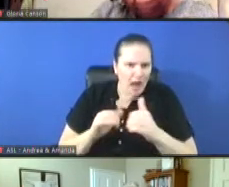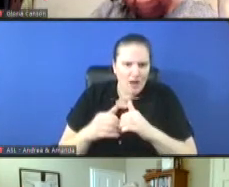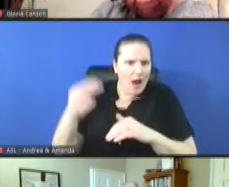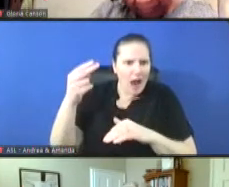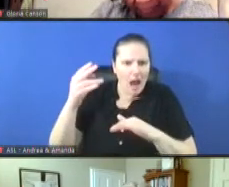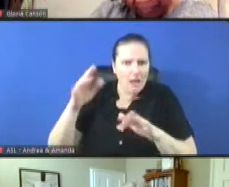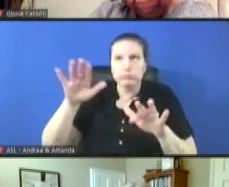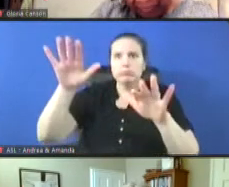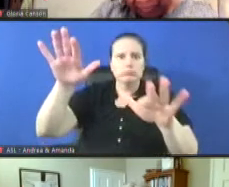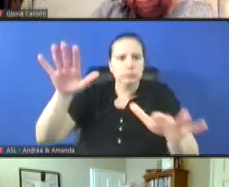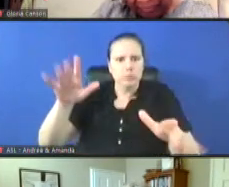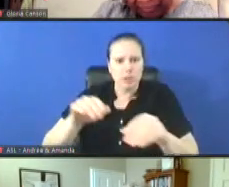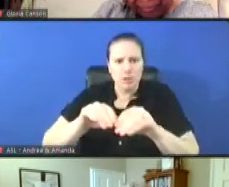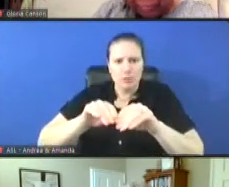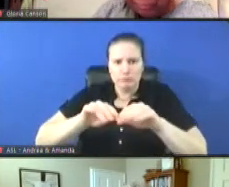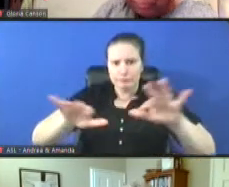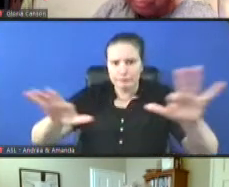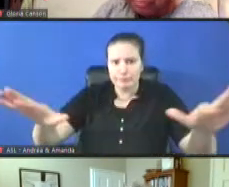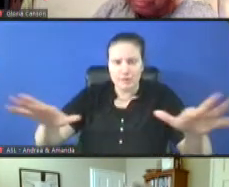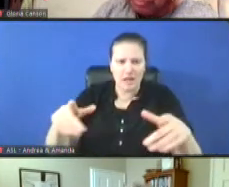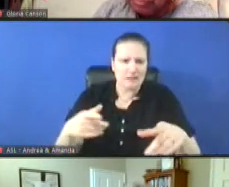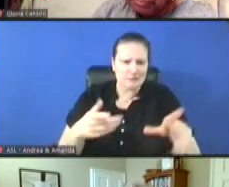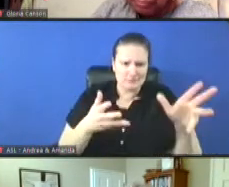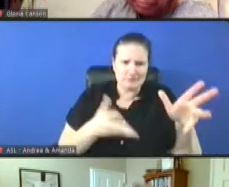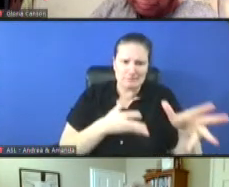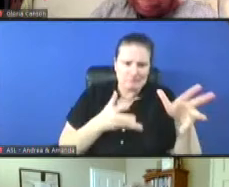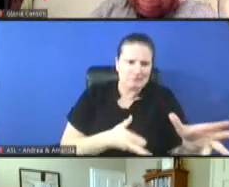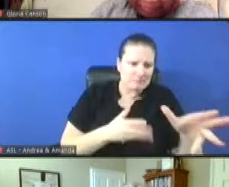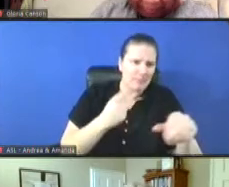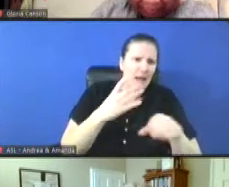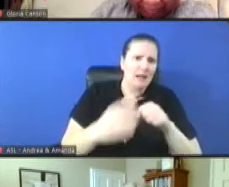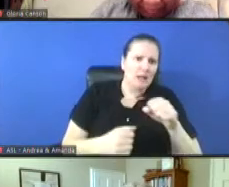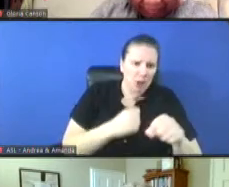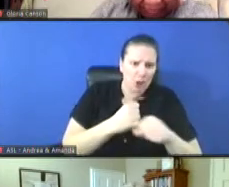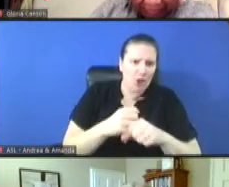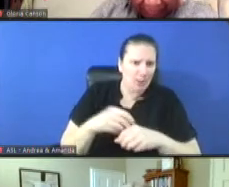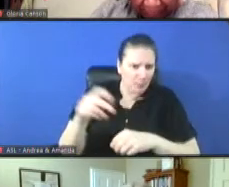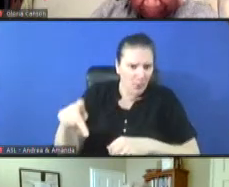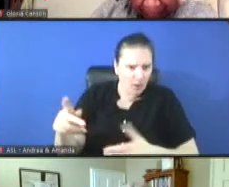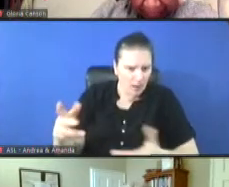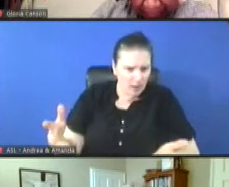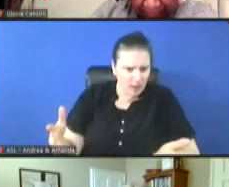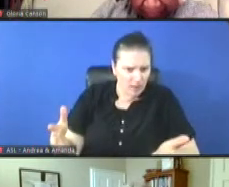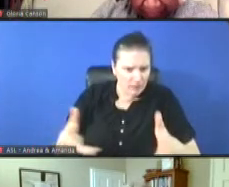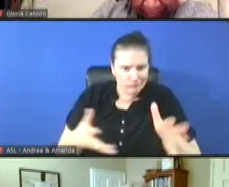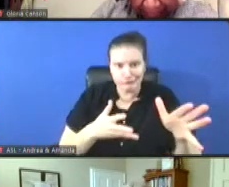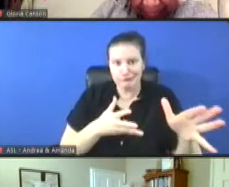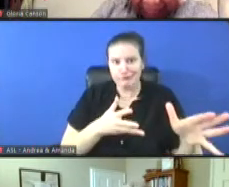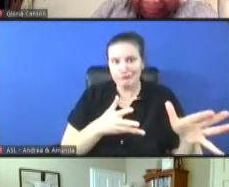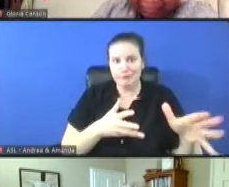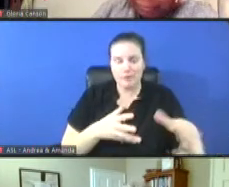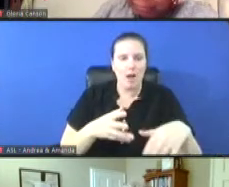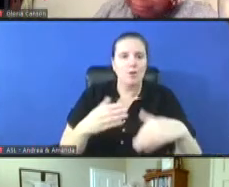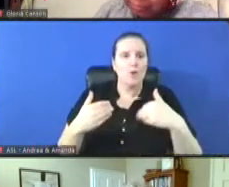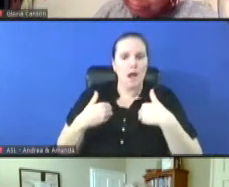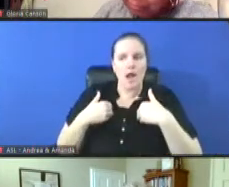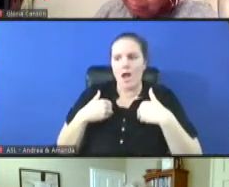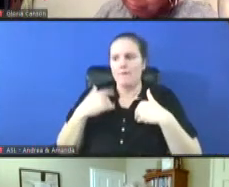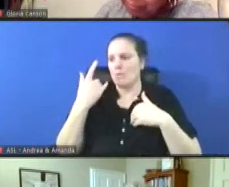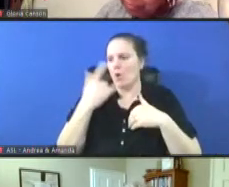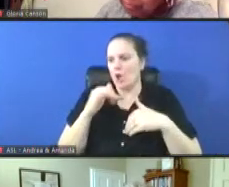been able to persist all these years in Portland and to have what looks like